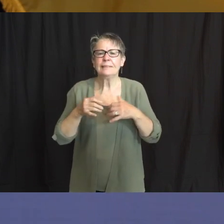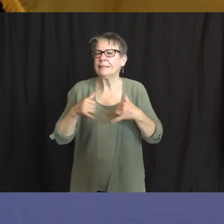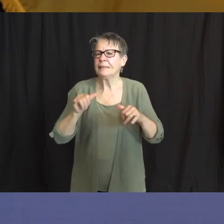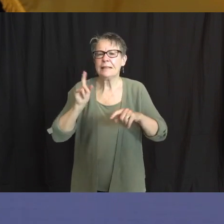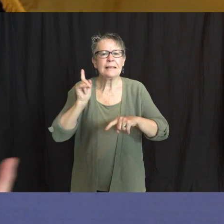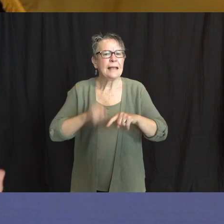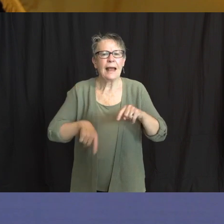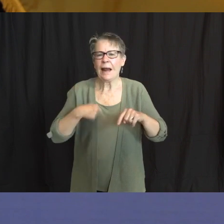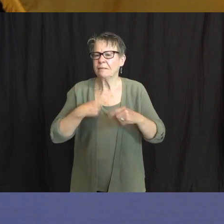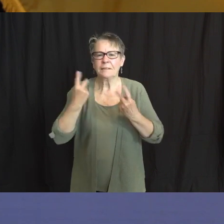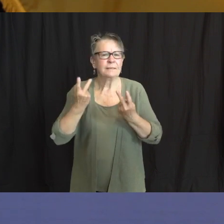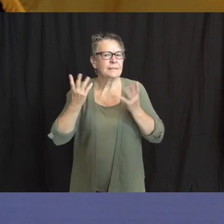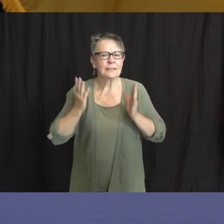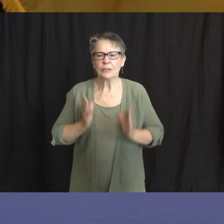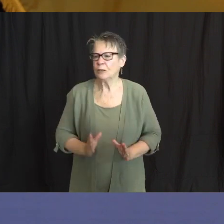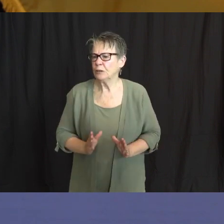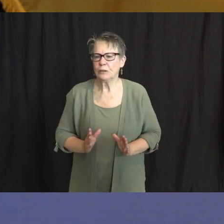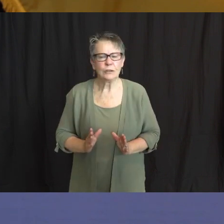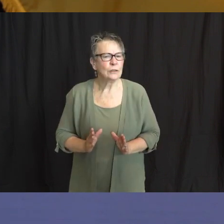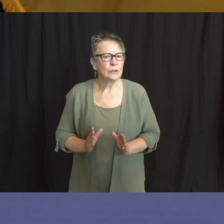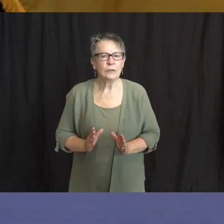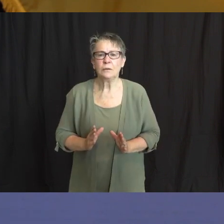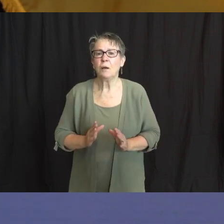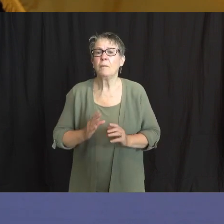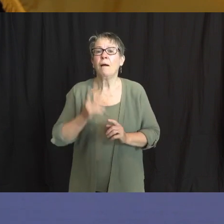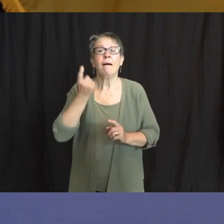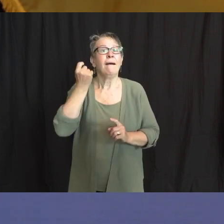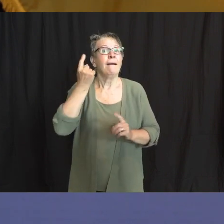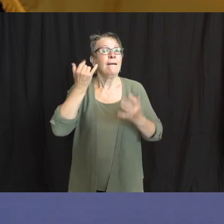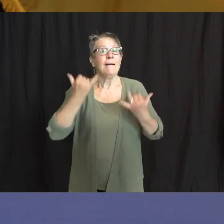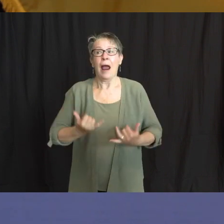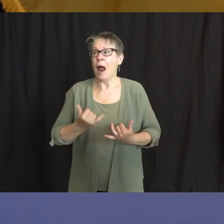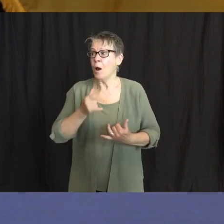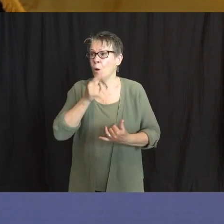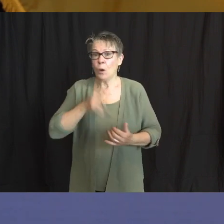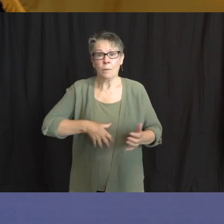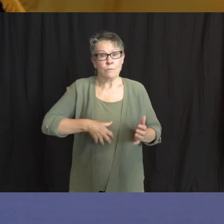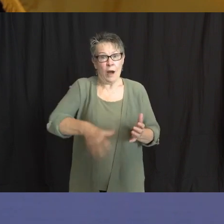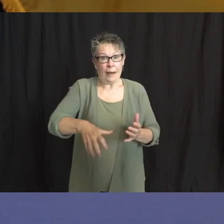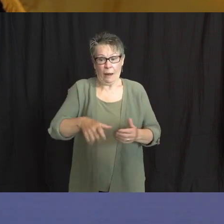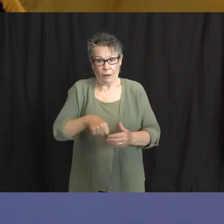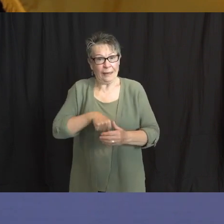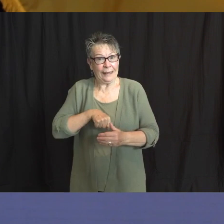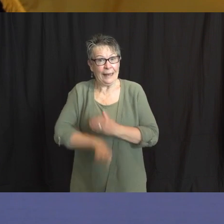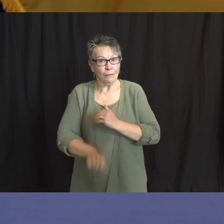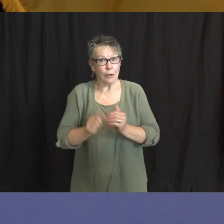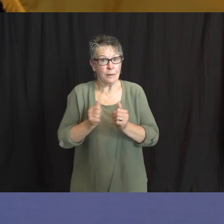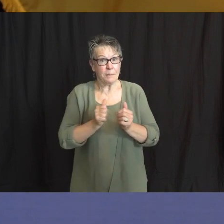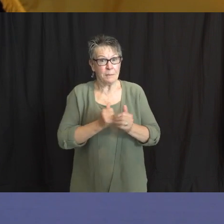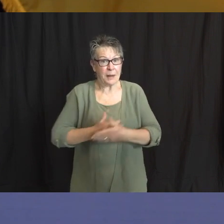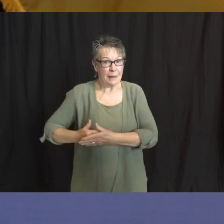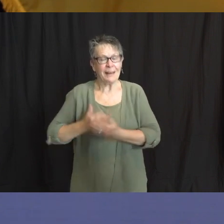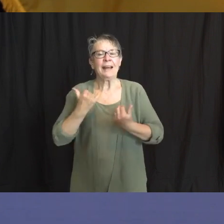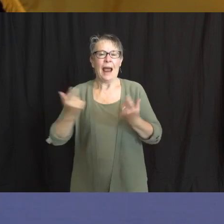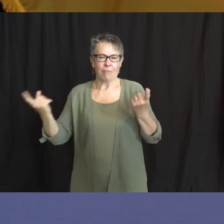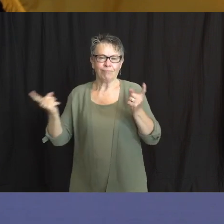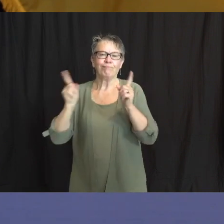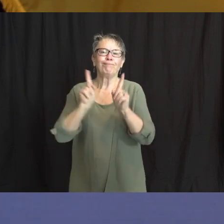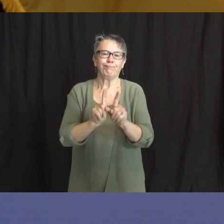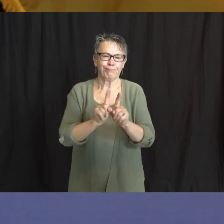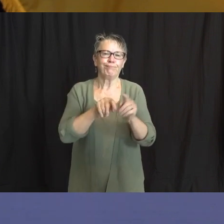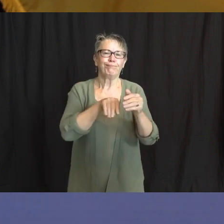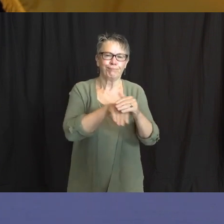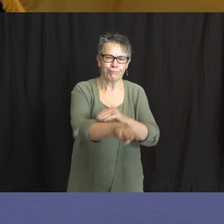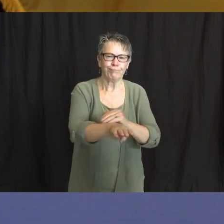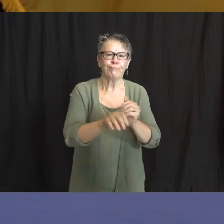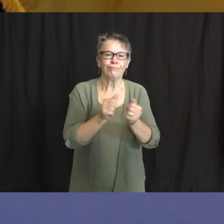surgery, support persons for those with mental illness, those with intellectual or